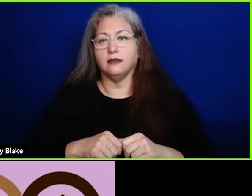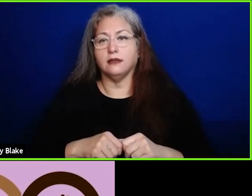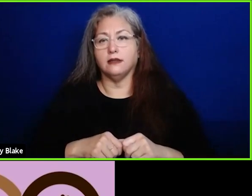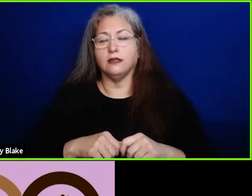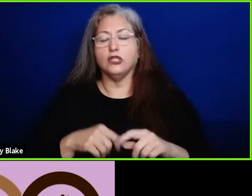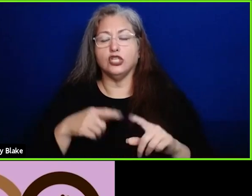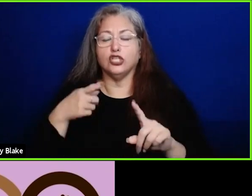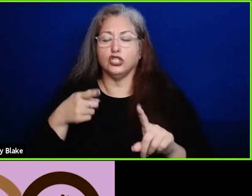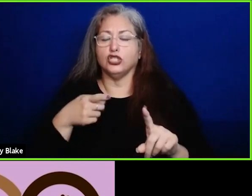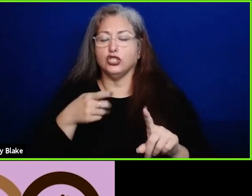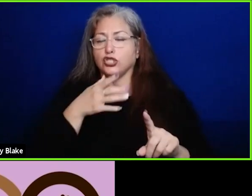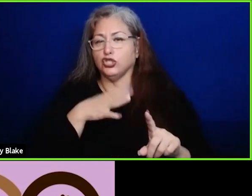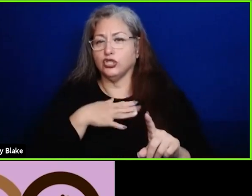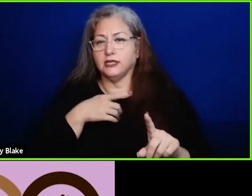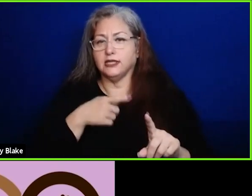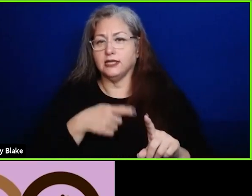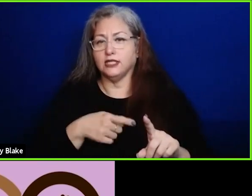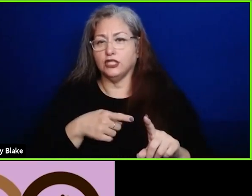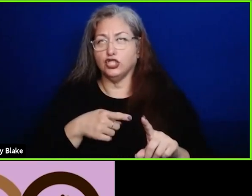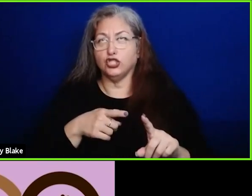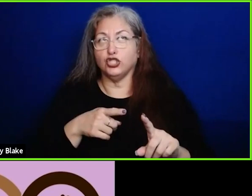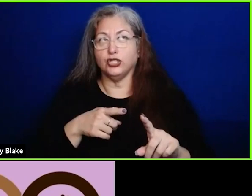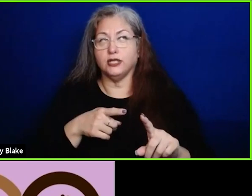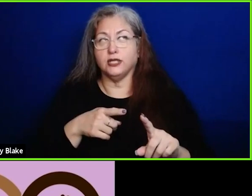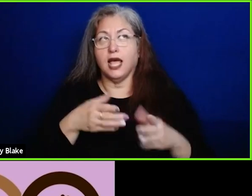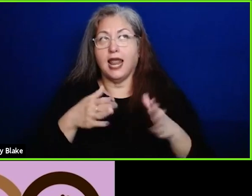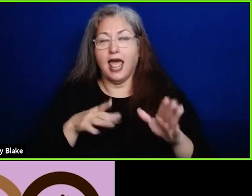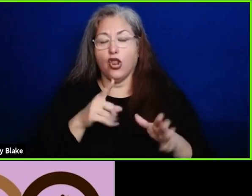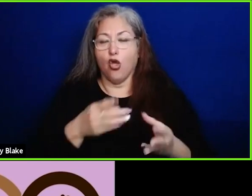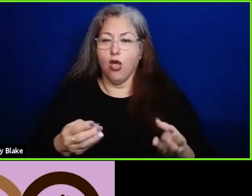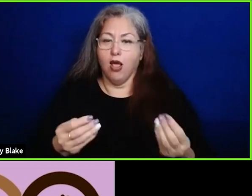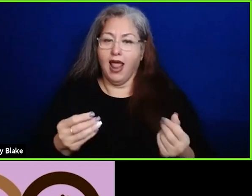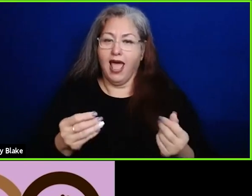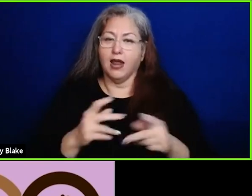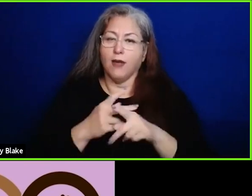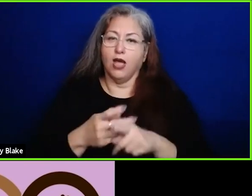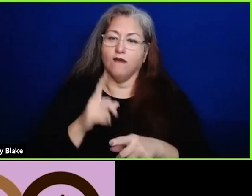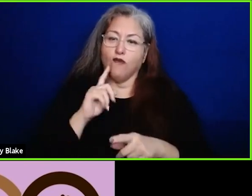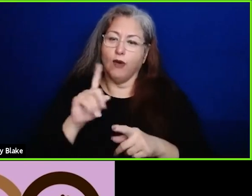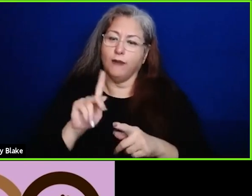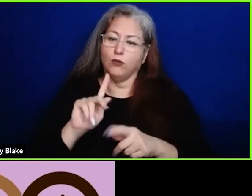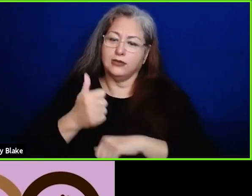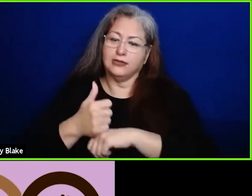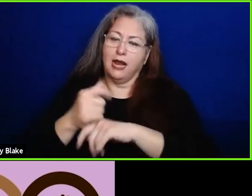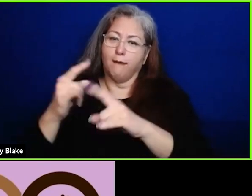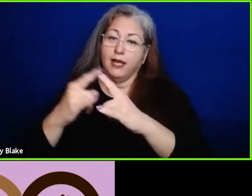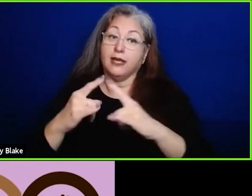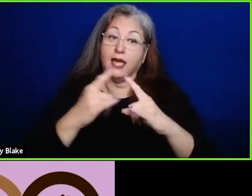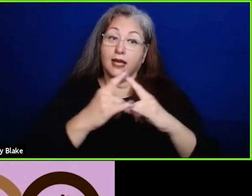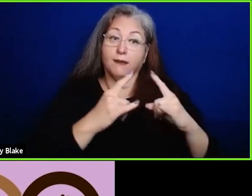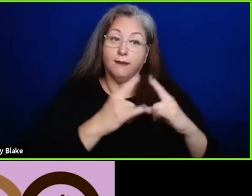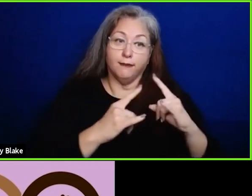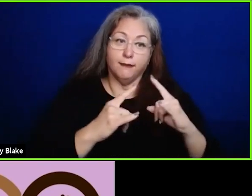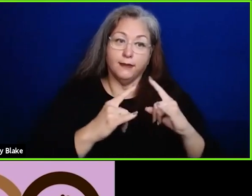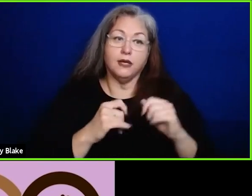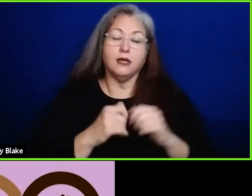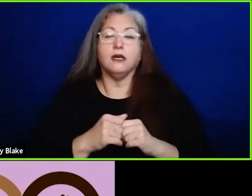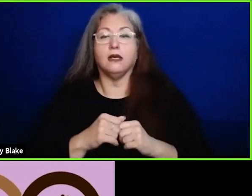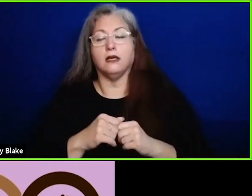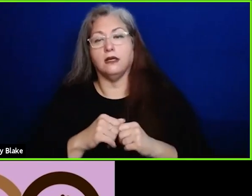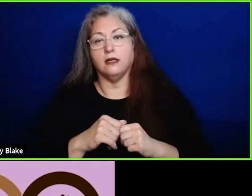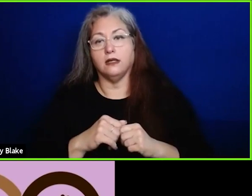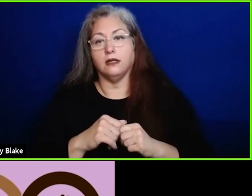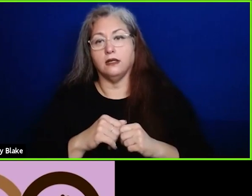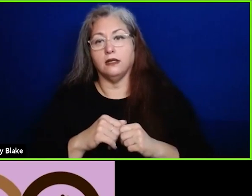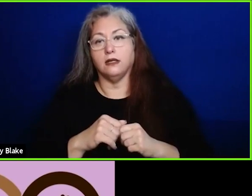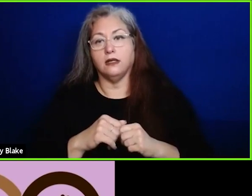she lent her land to those encampments as well, and which is